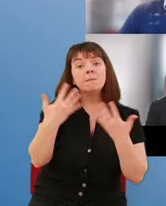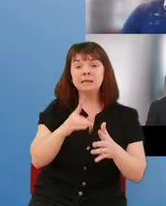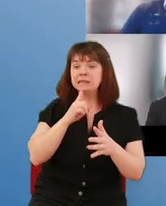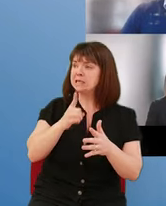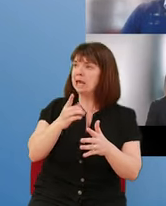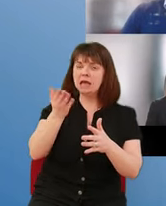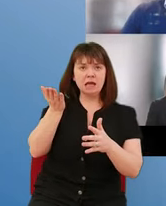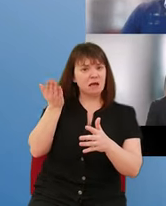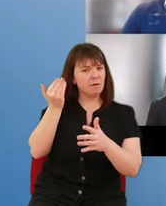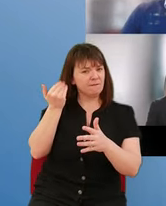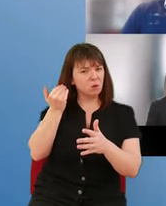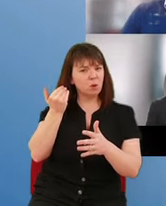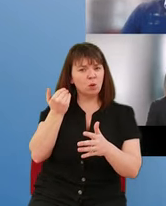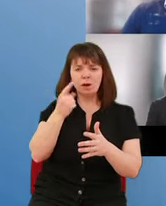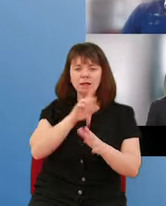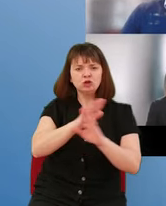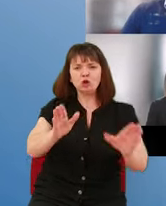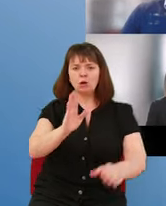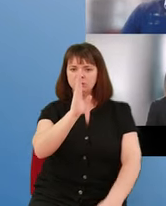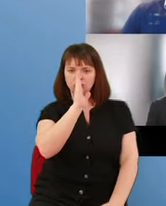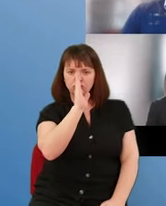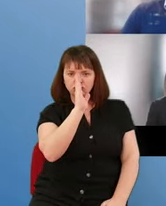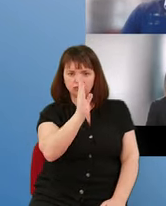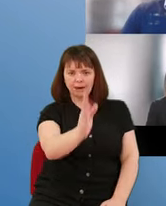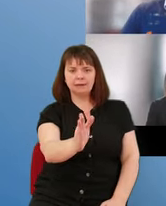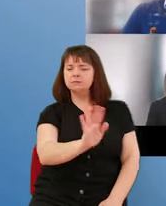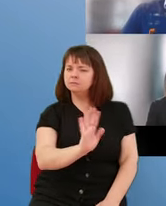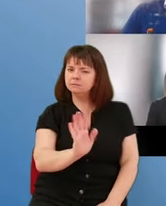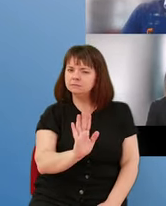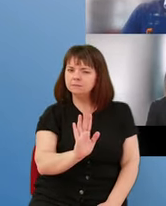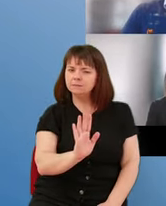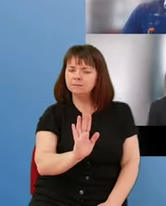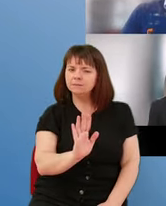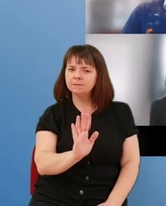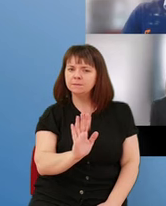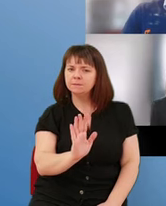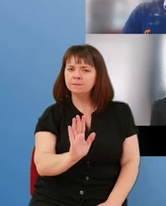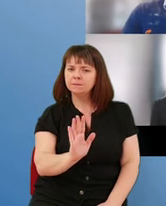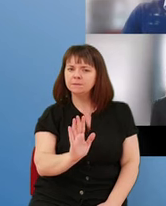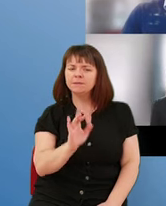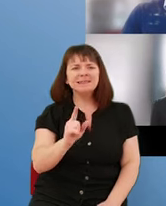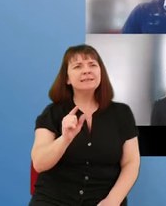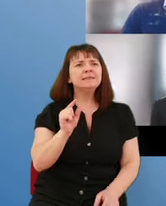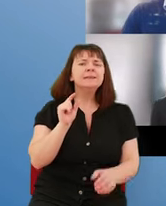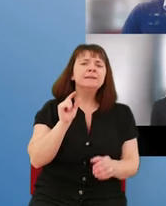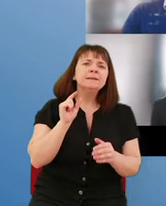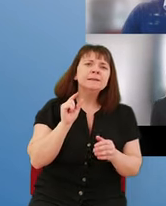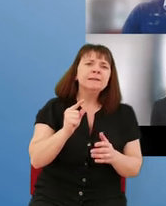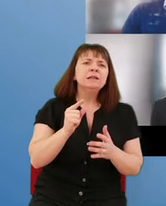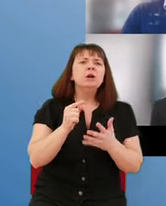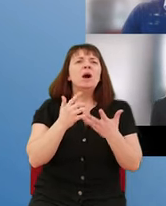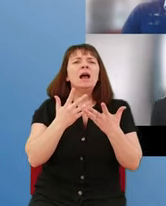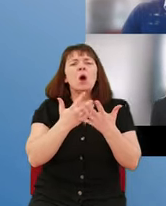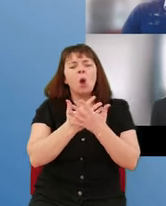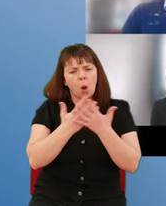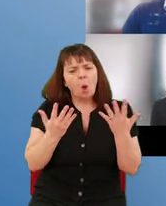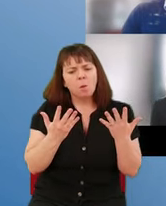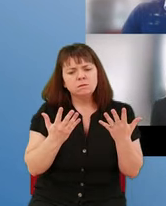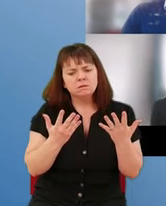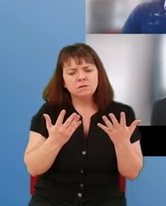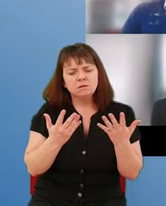There's quite a lot that is involved in there. So whilst the numbers are showing